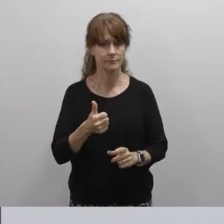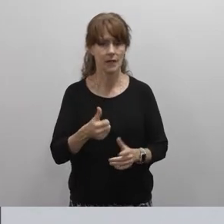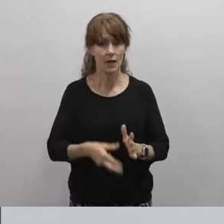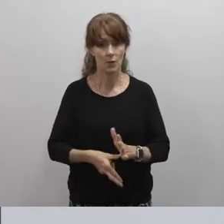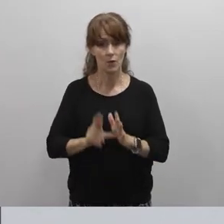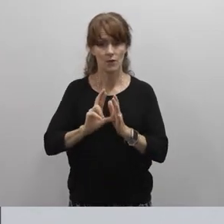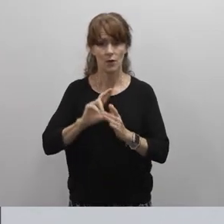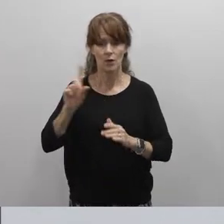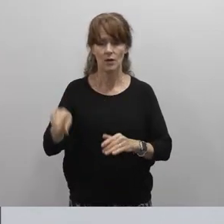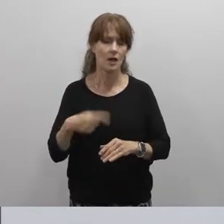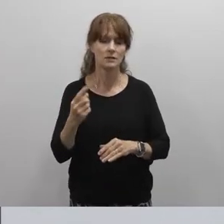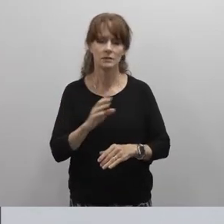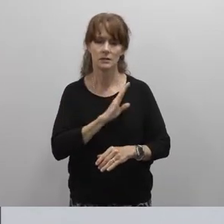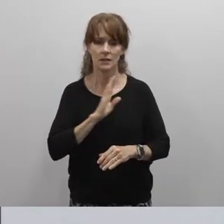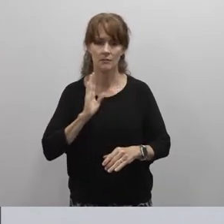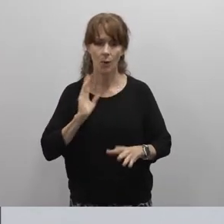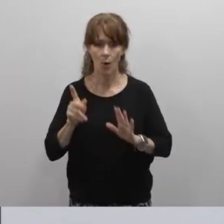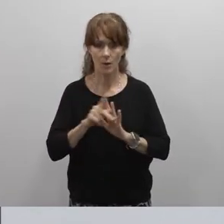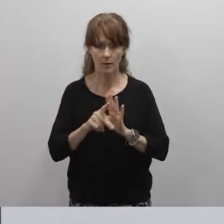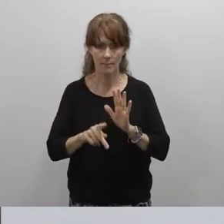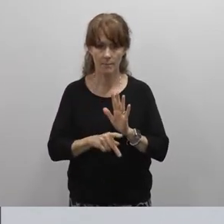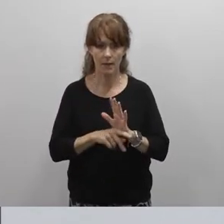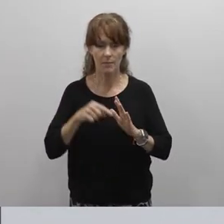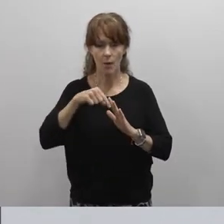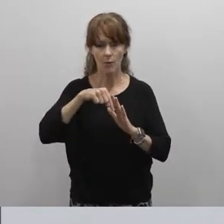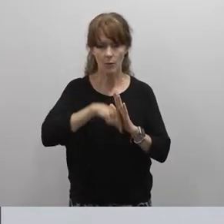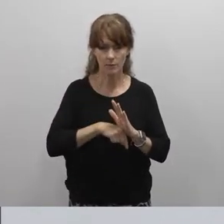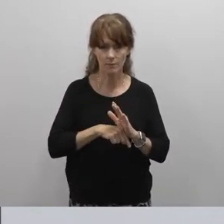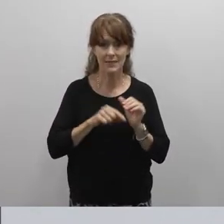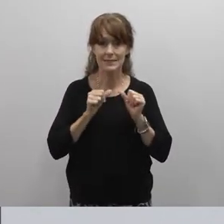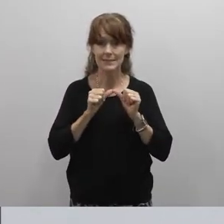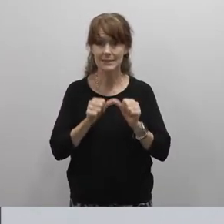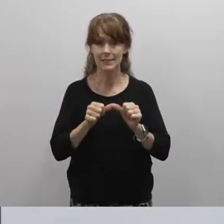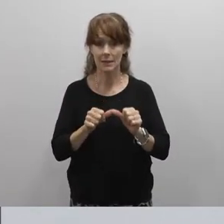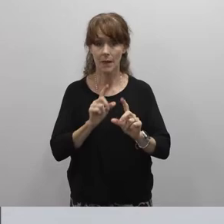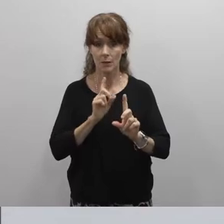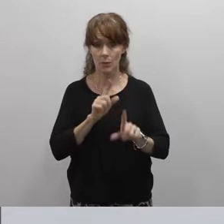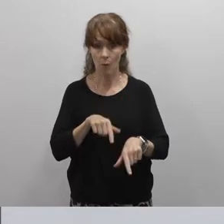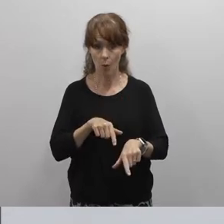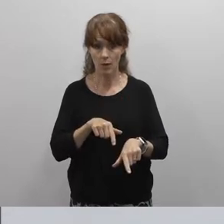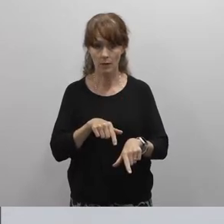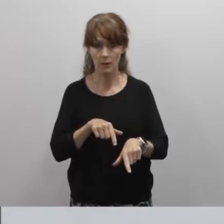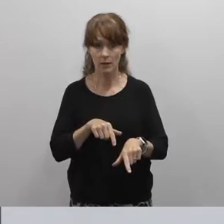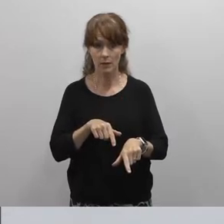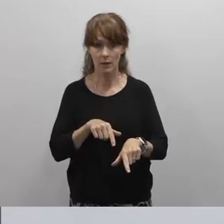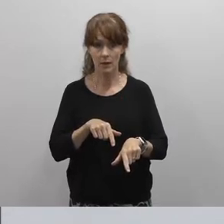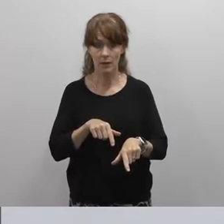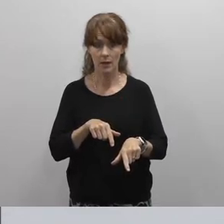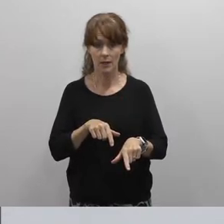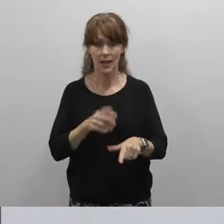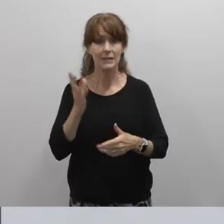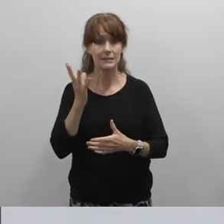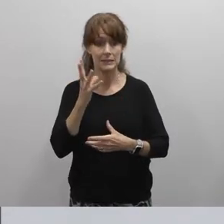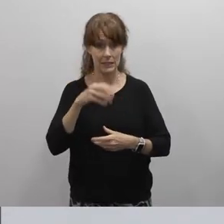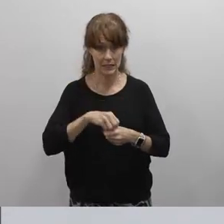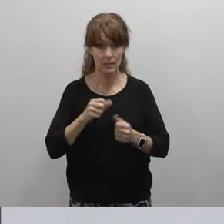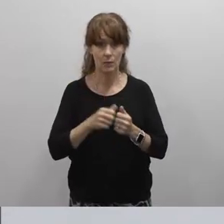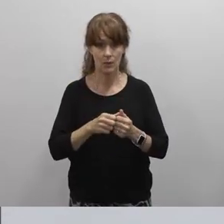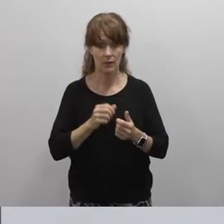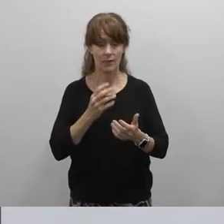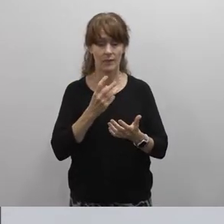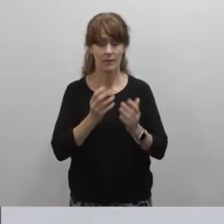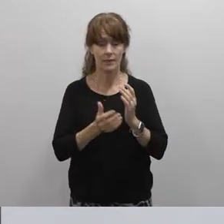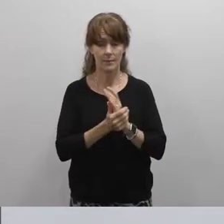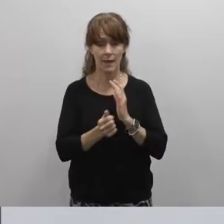review not just this board policy, but also take a deeper dive into the sustainability report that, again, feeds into the master plan, but can also be a